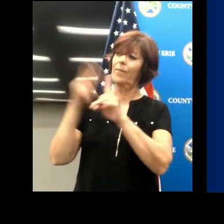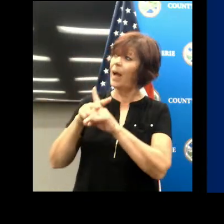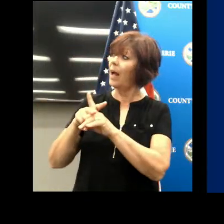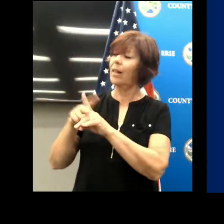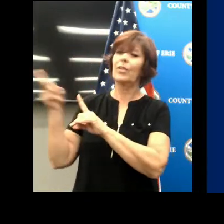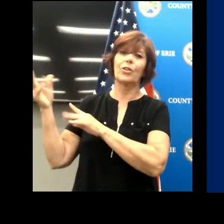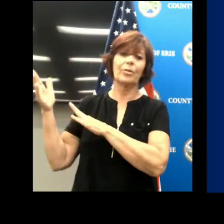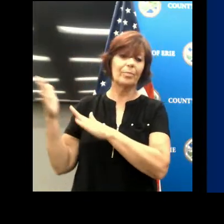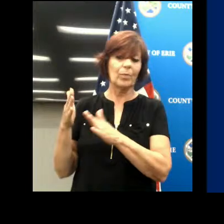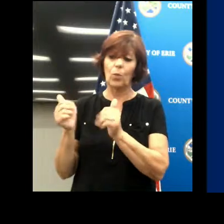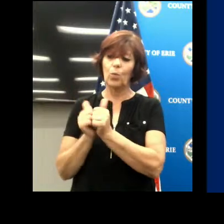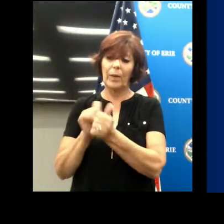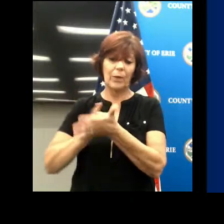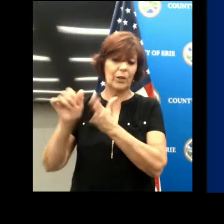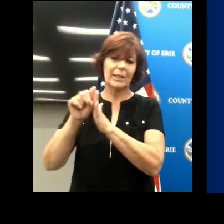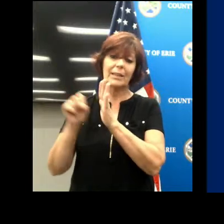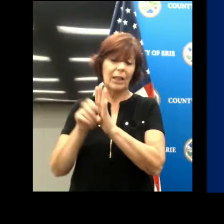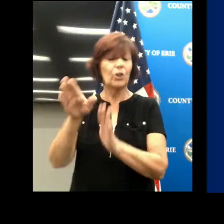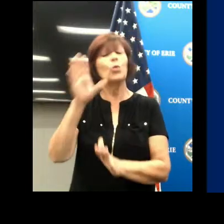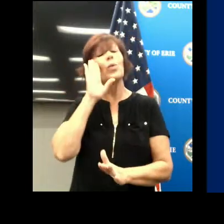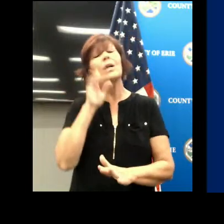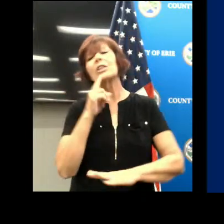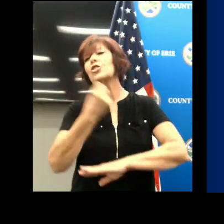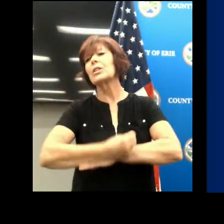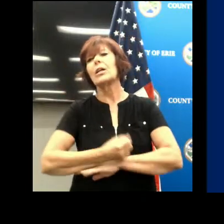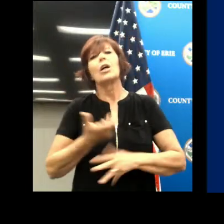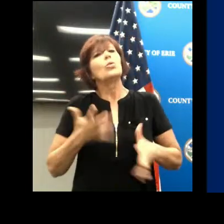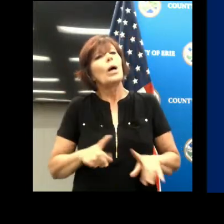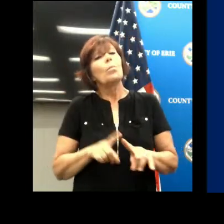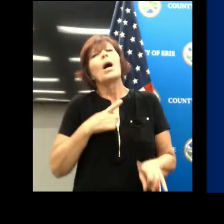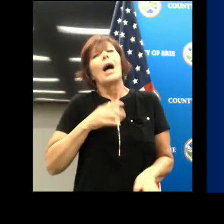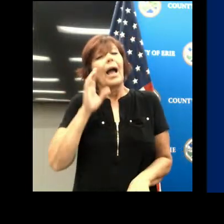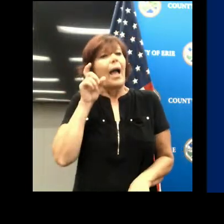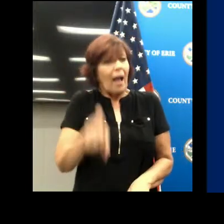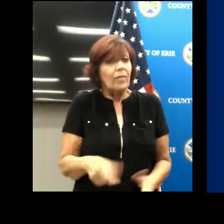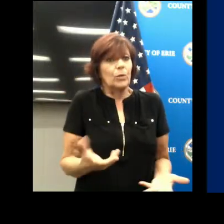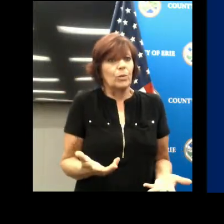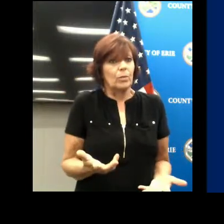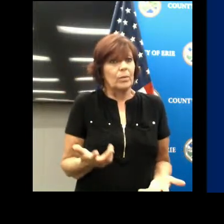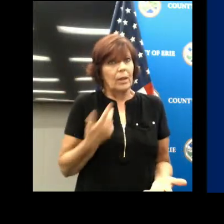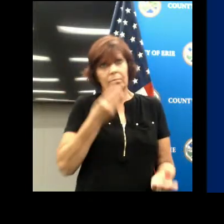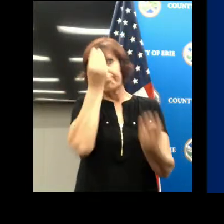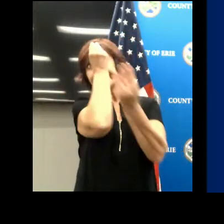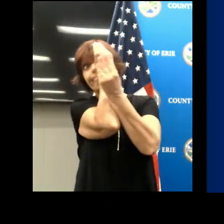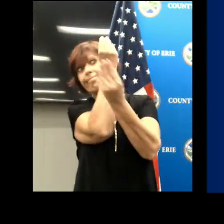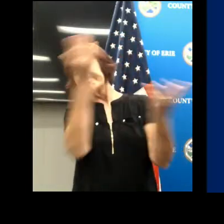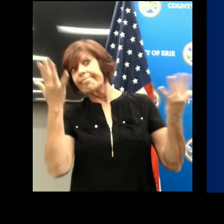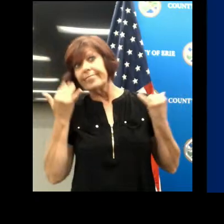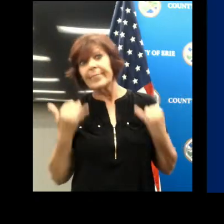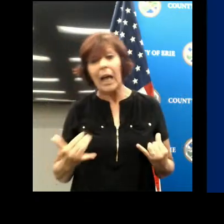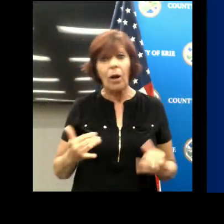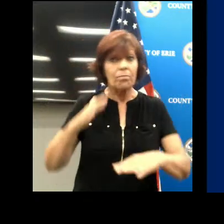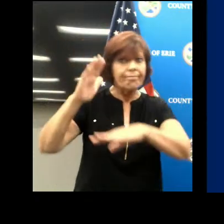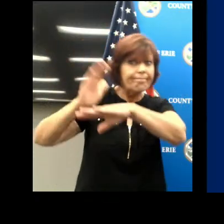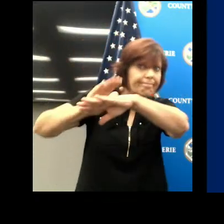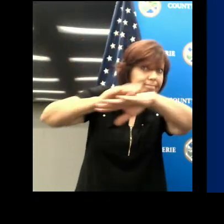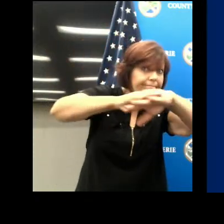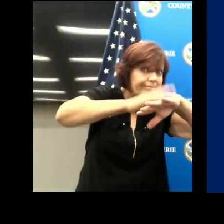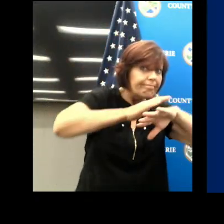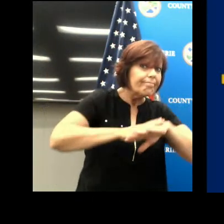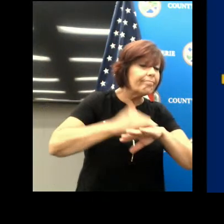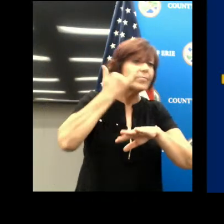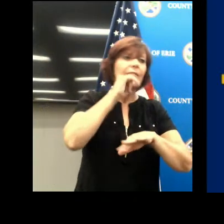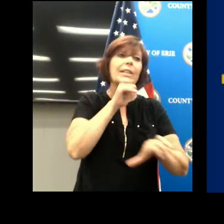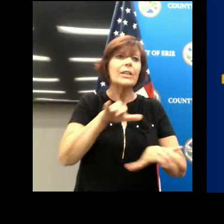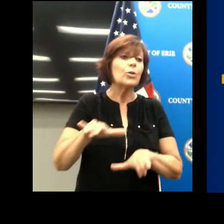and the county, you're going to get shut down. We don't want to do it, but we'll have to. So I'm saying that right now. If you haven't done it, do